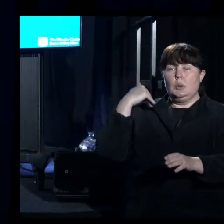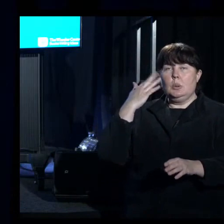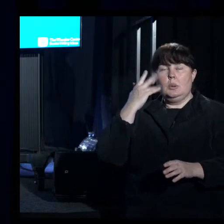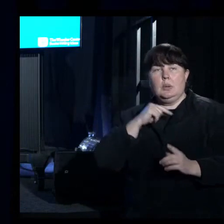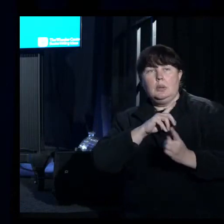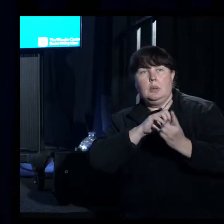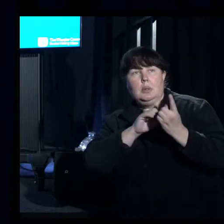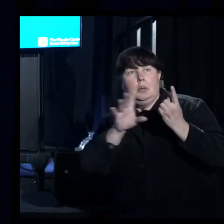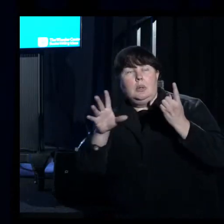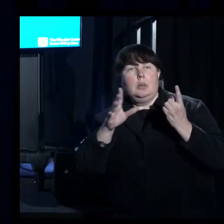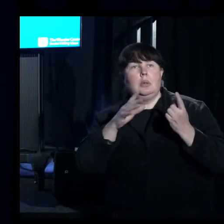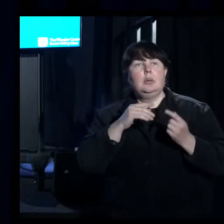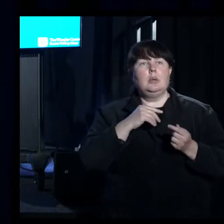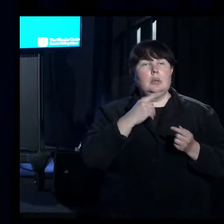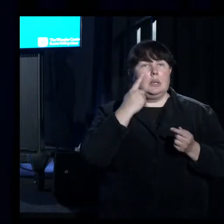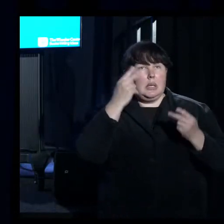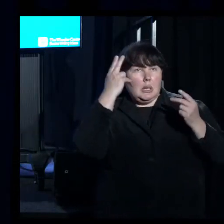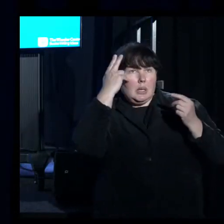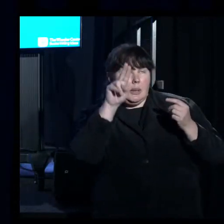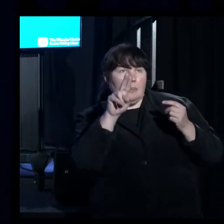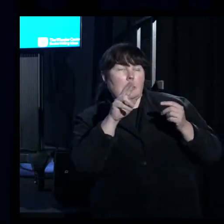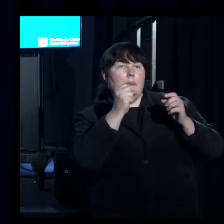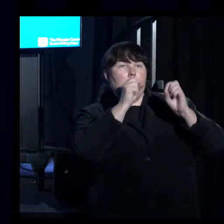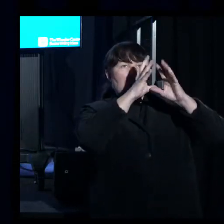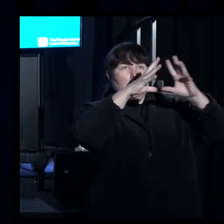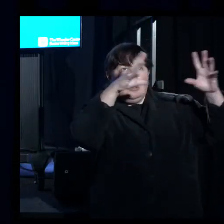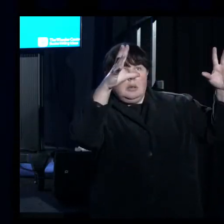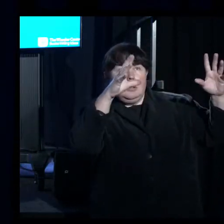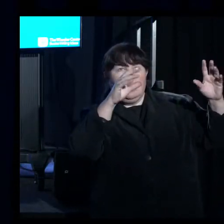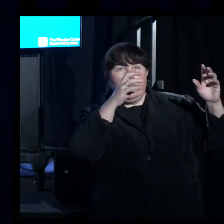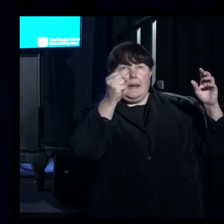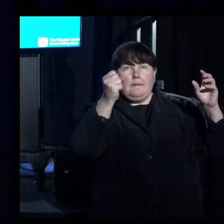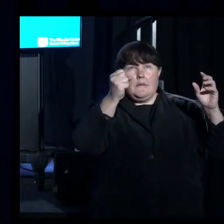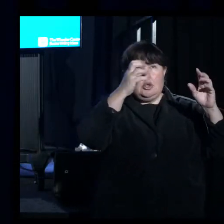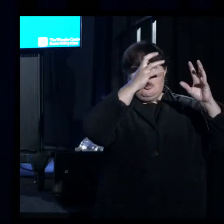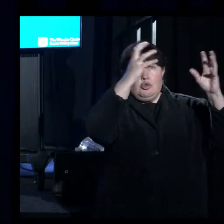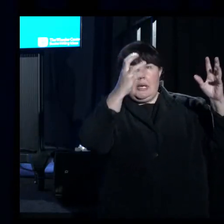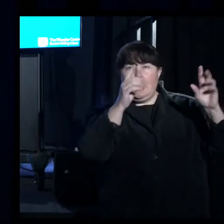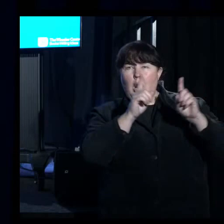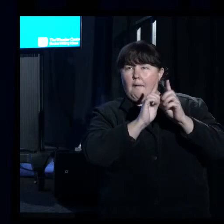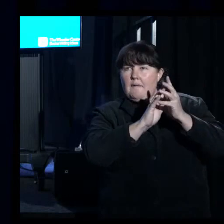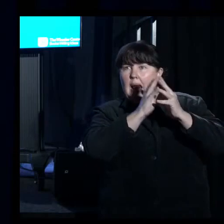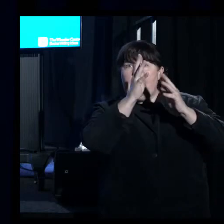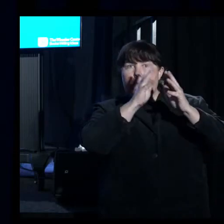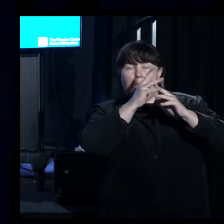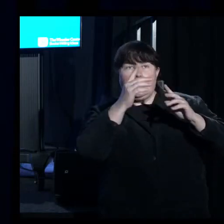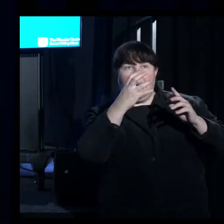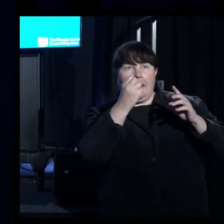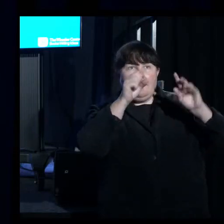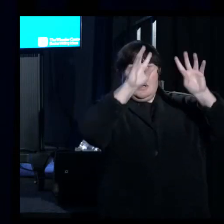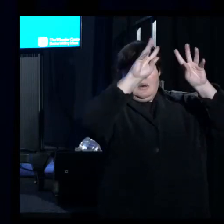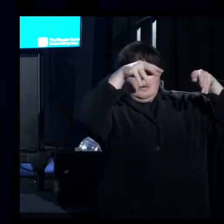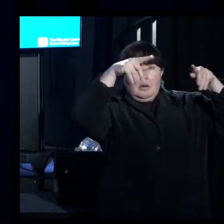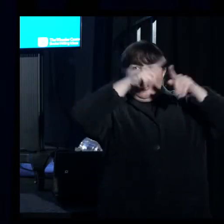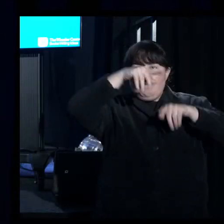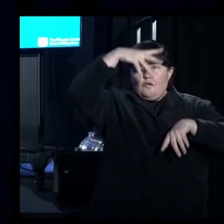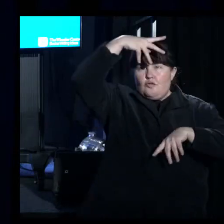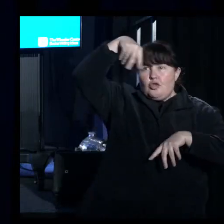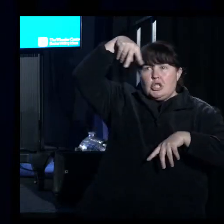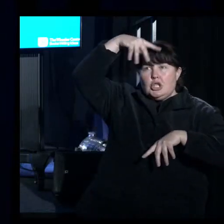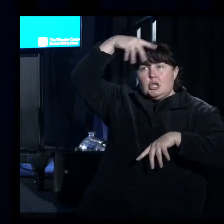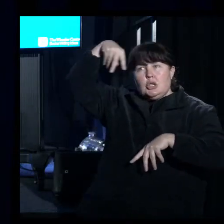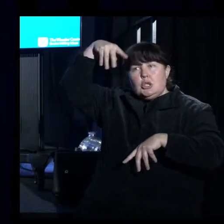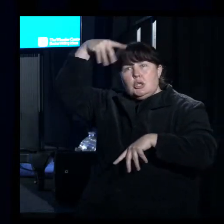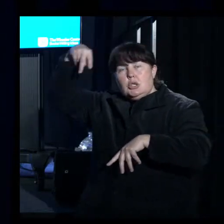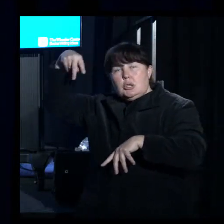as they tease each other for pulled faces and crude cut fringes. After 9 months, I fill